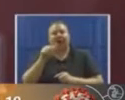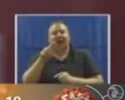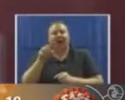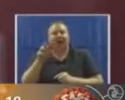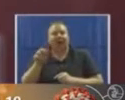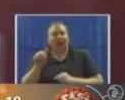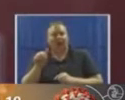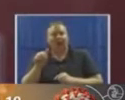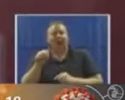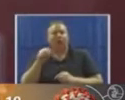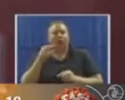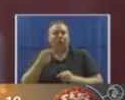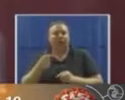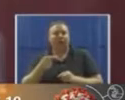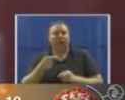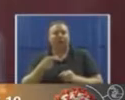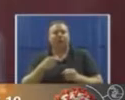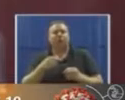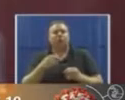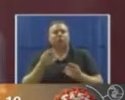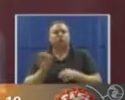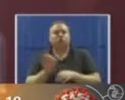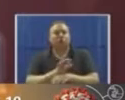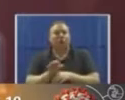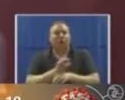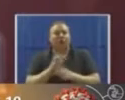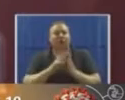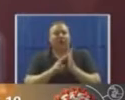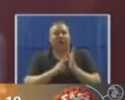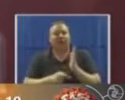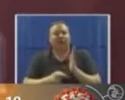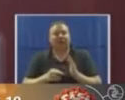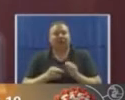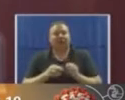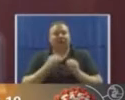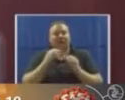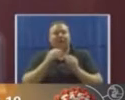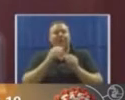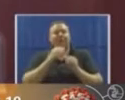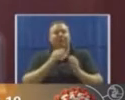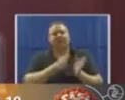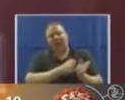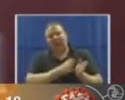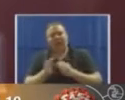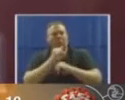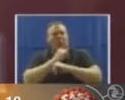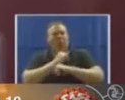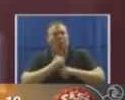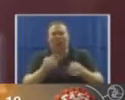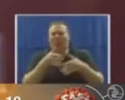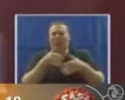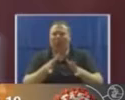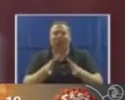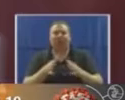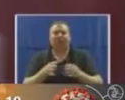new draft regulations an ill-conceived and misdirected attempt to